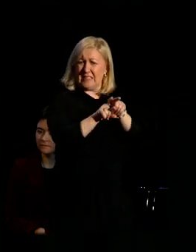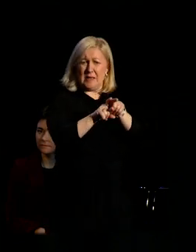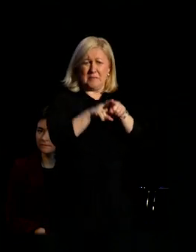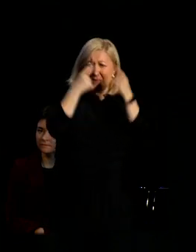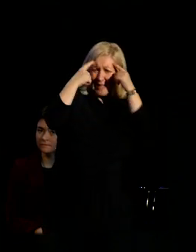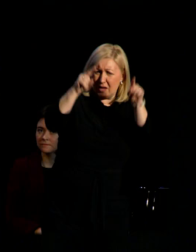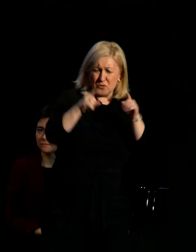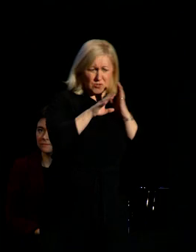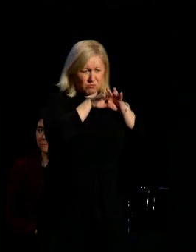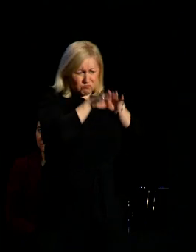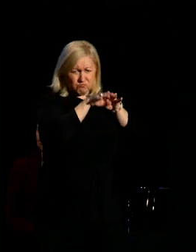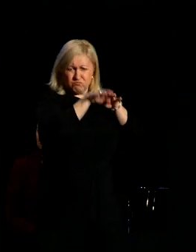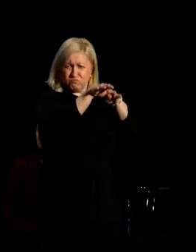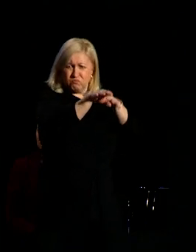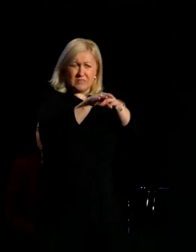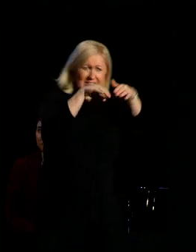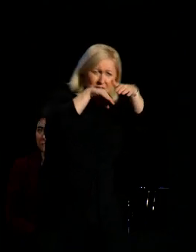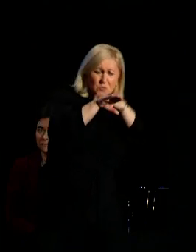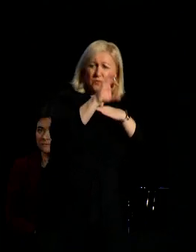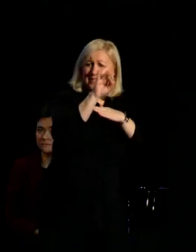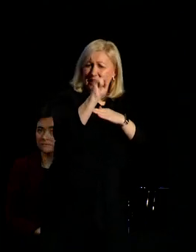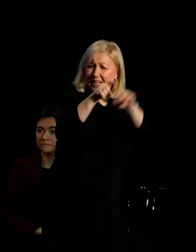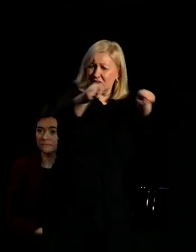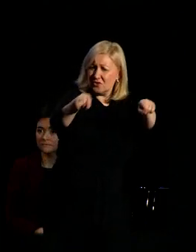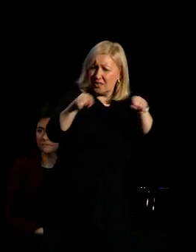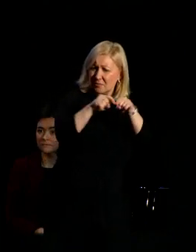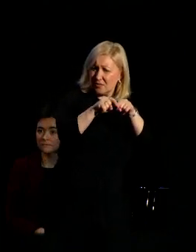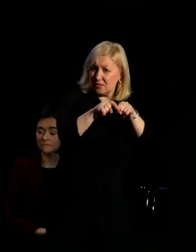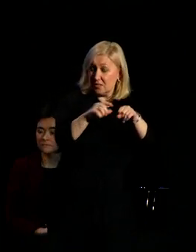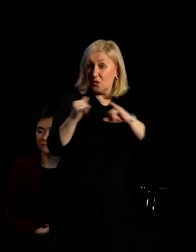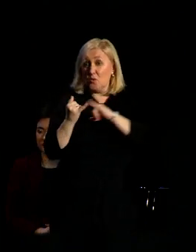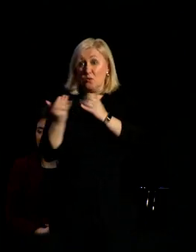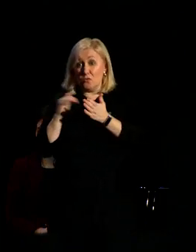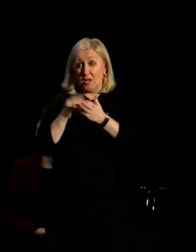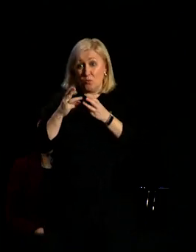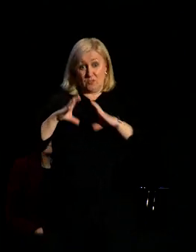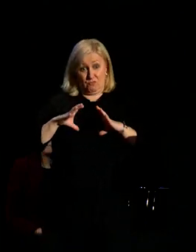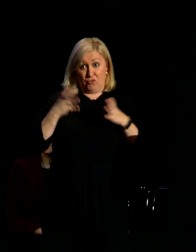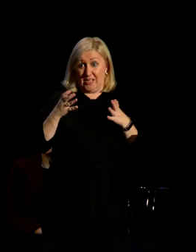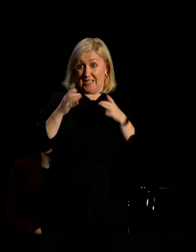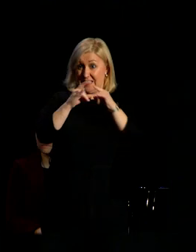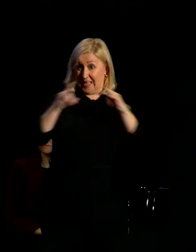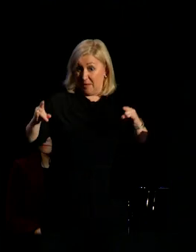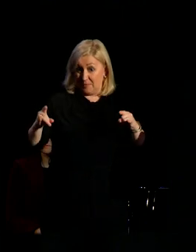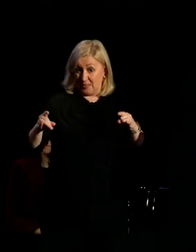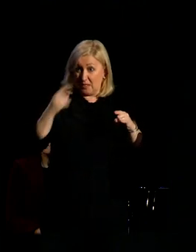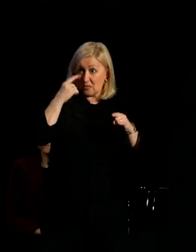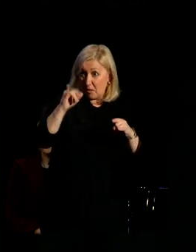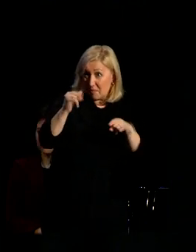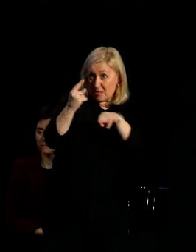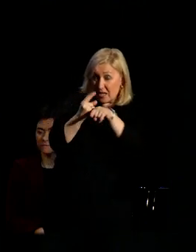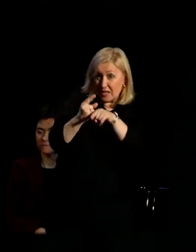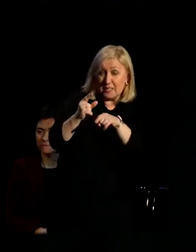crimes. Those entering to liberate the camps discovered approximately 7,000 surviving prisoners, of